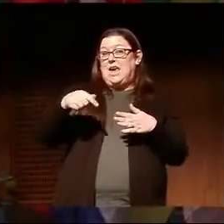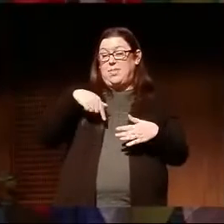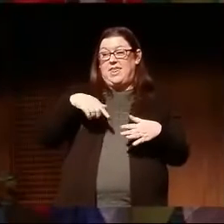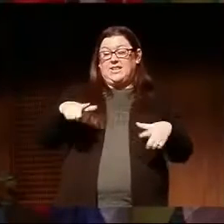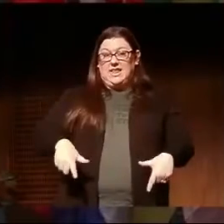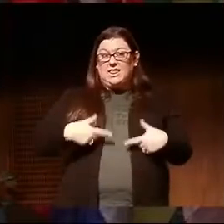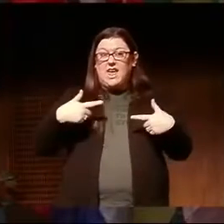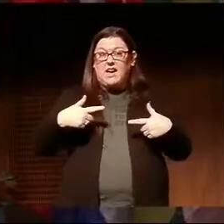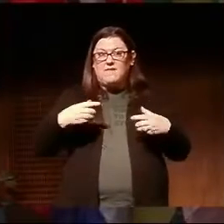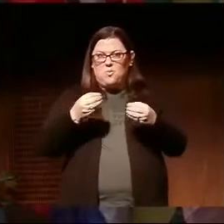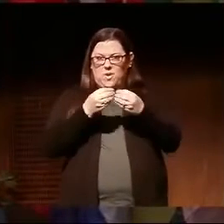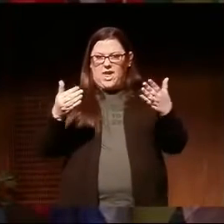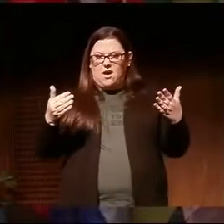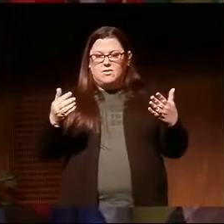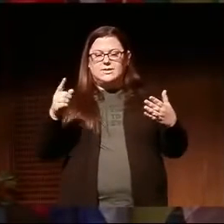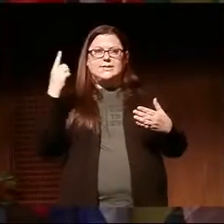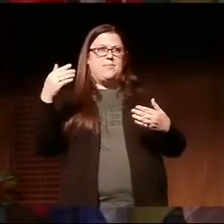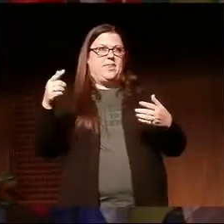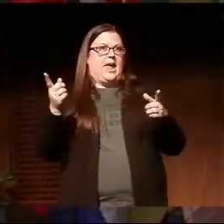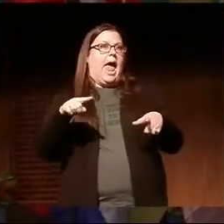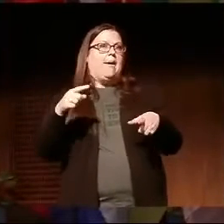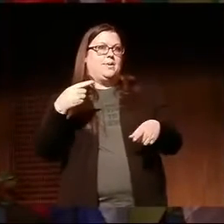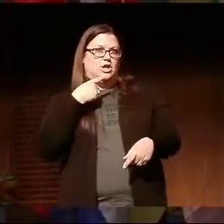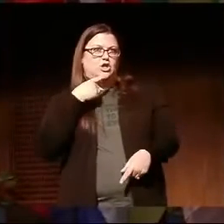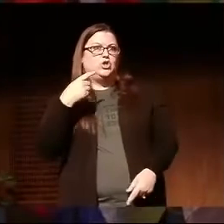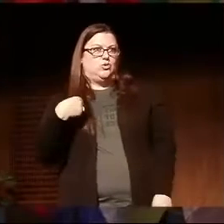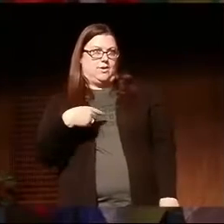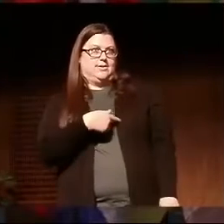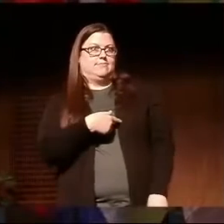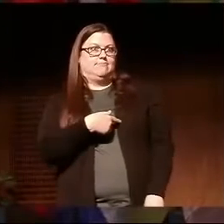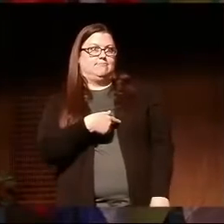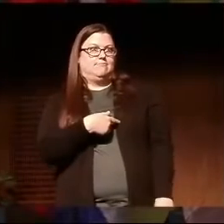us." And they said a mouthful with that.